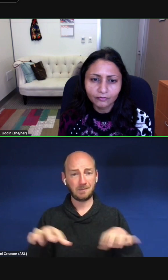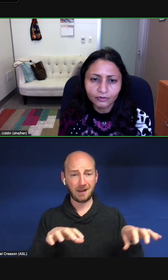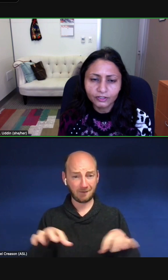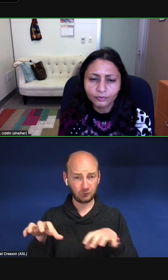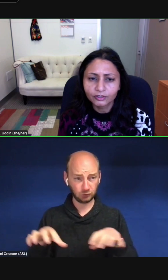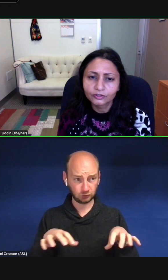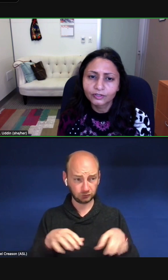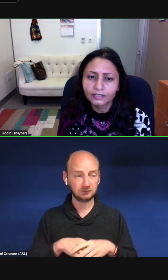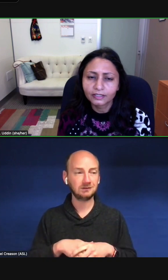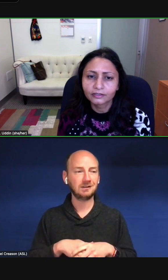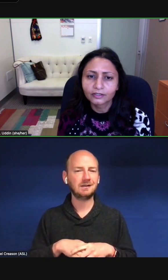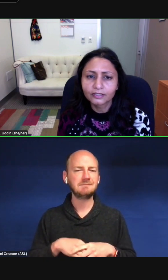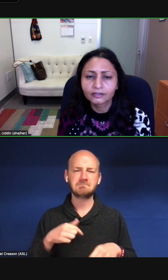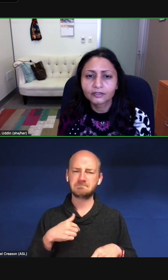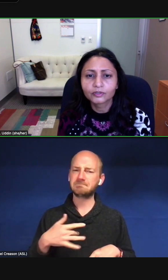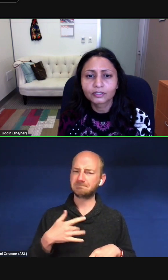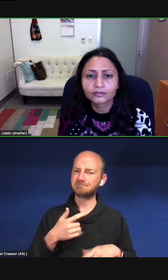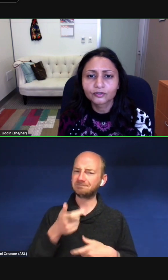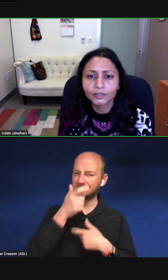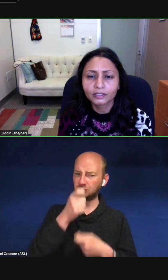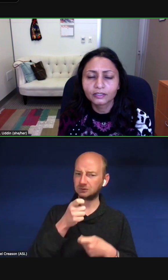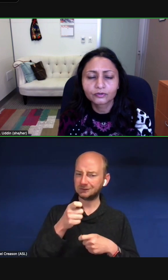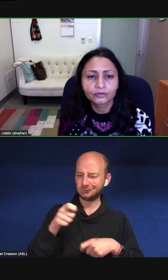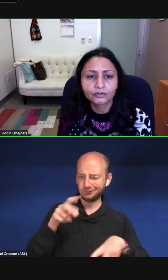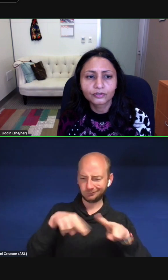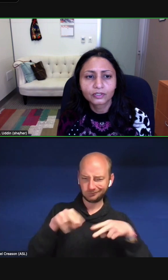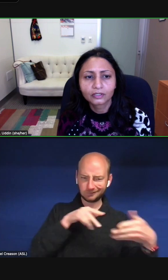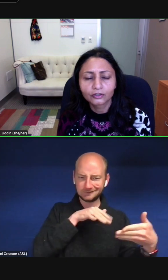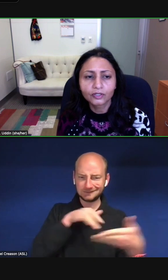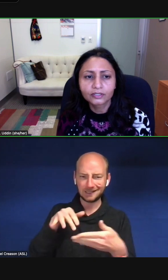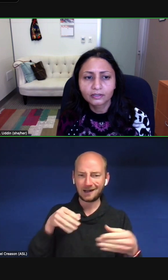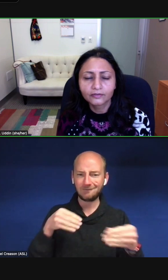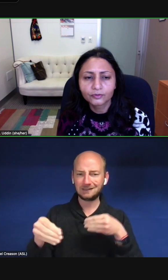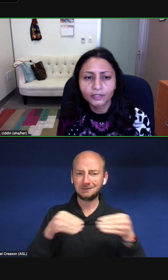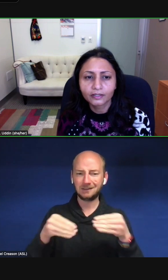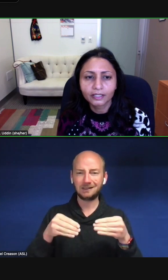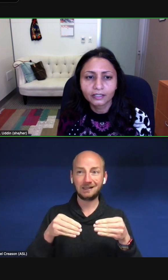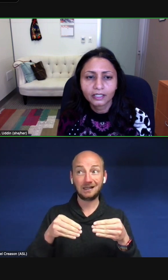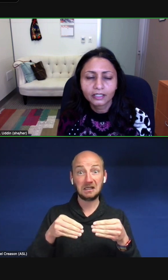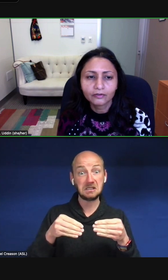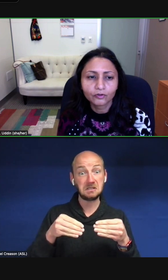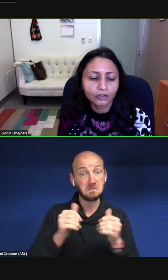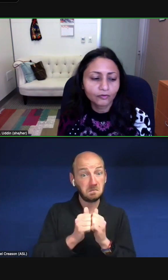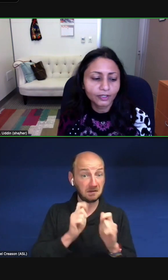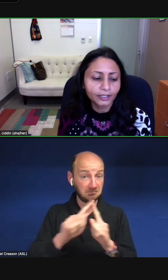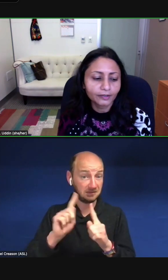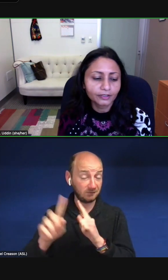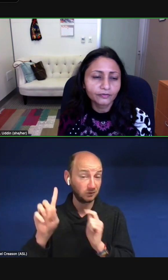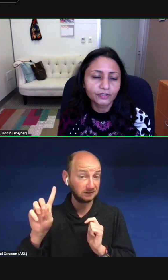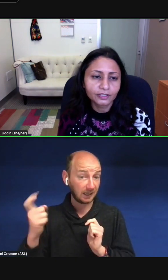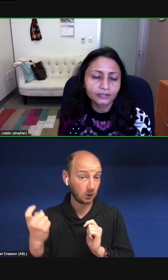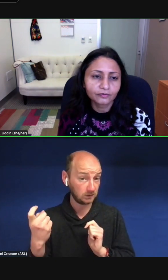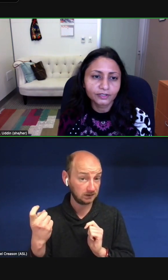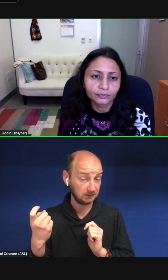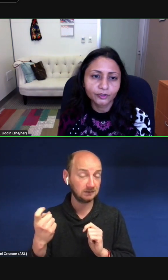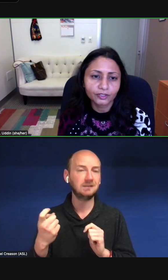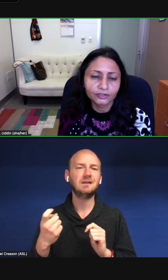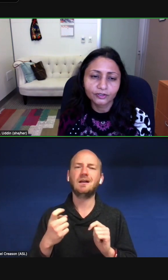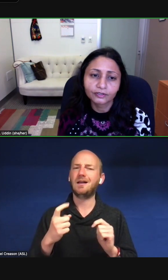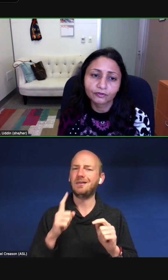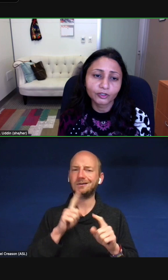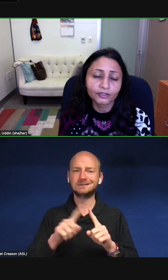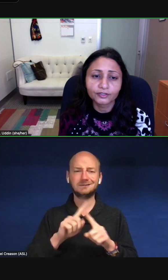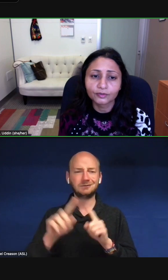study flexibility trends diagnostically, because there's many disorders across the lifespan that involve deficits in